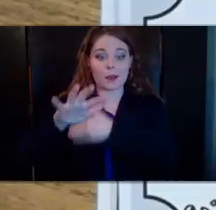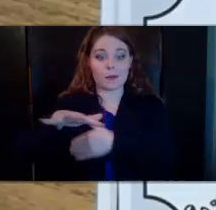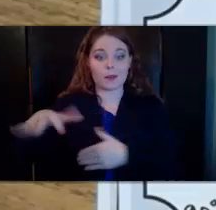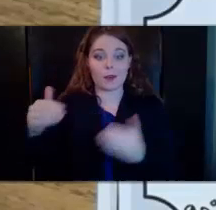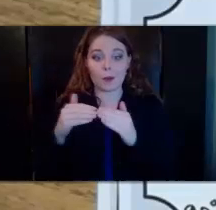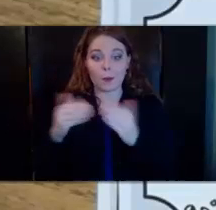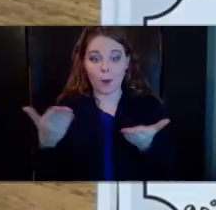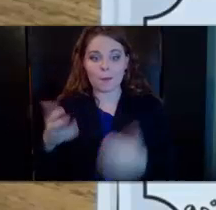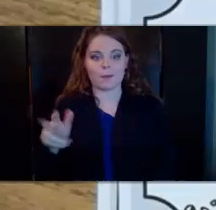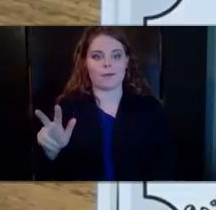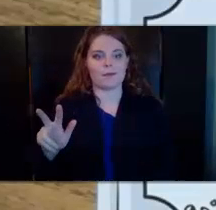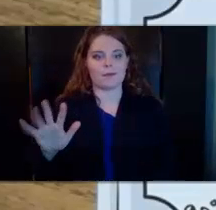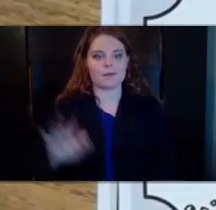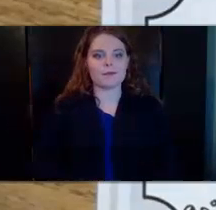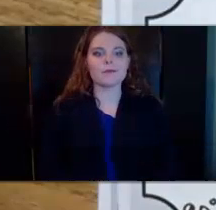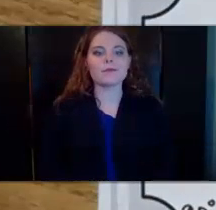is 35.